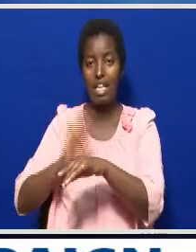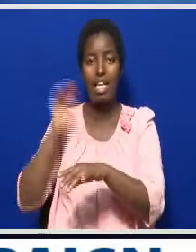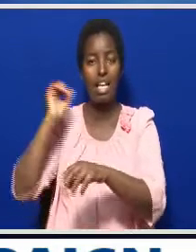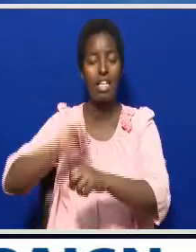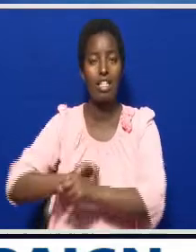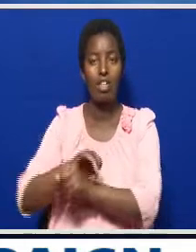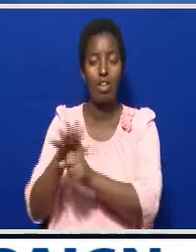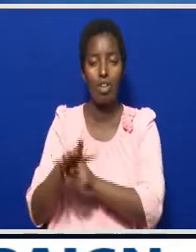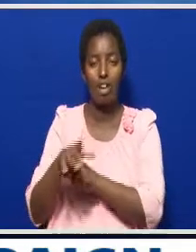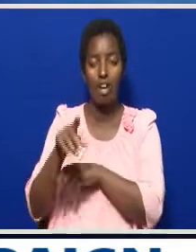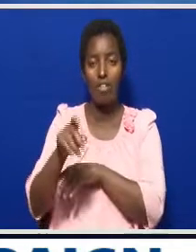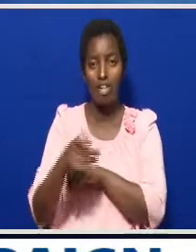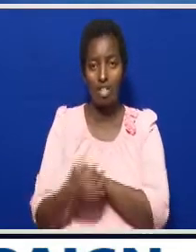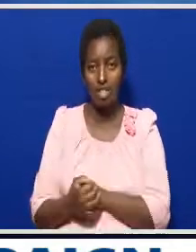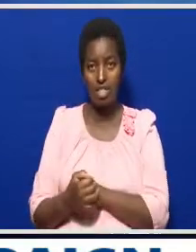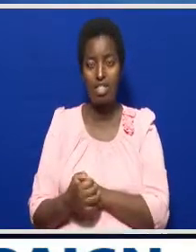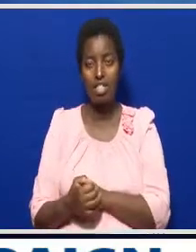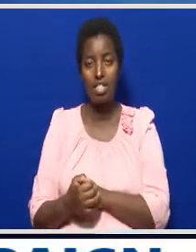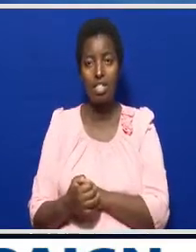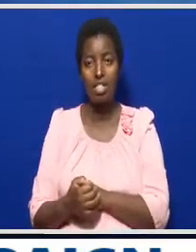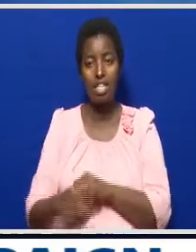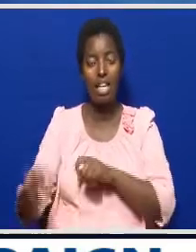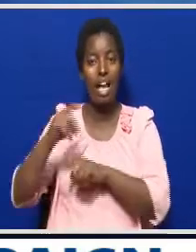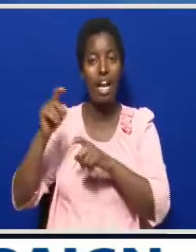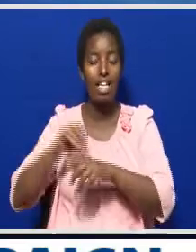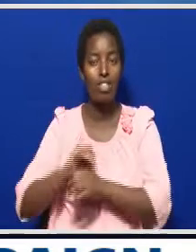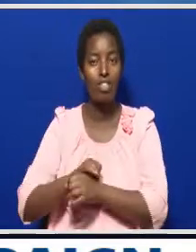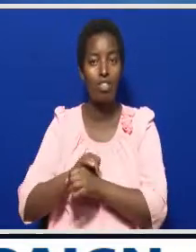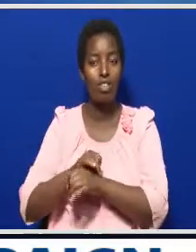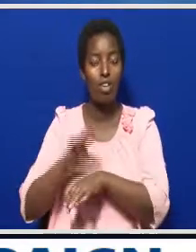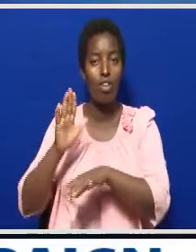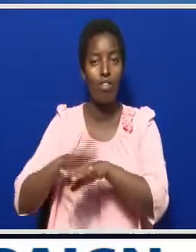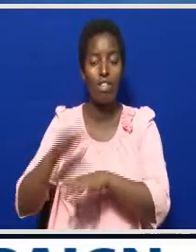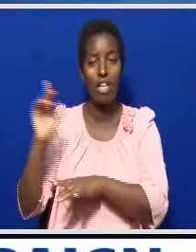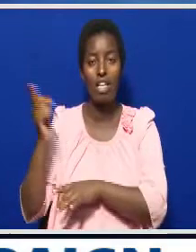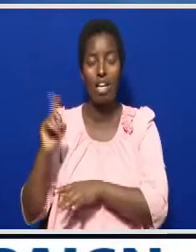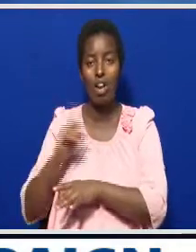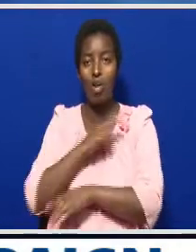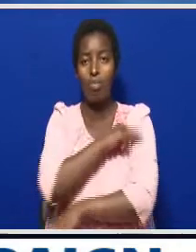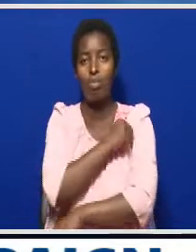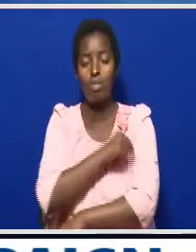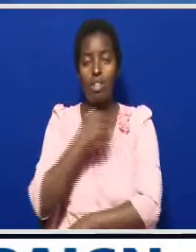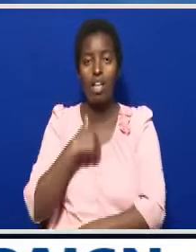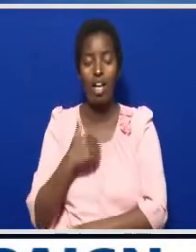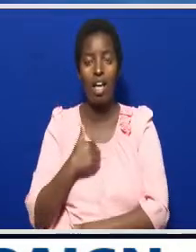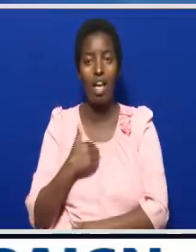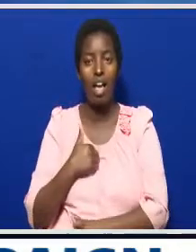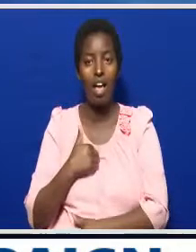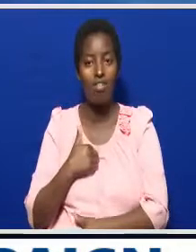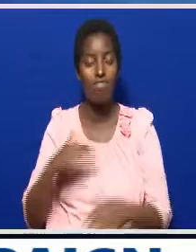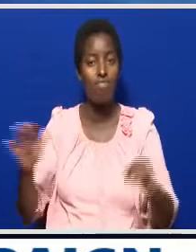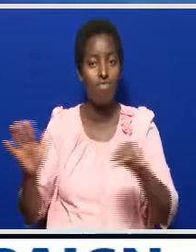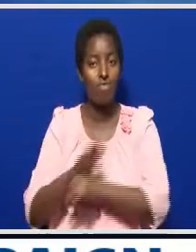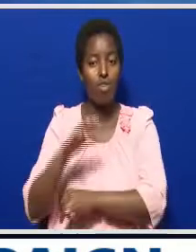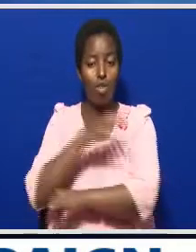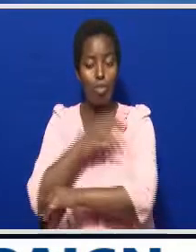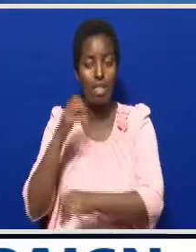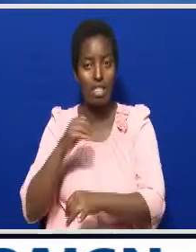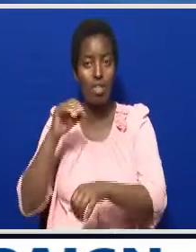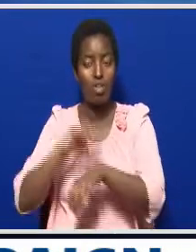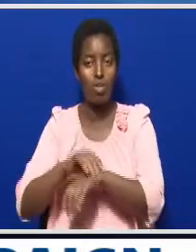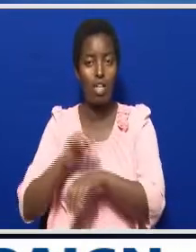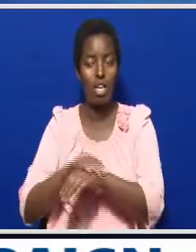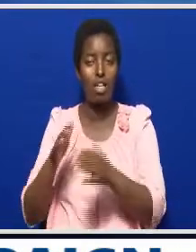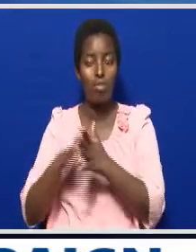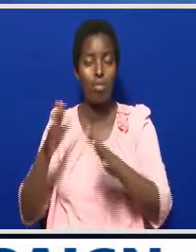the COVID-19 virus. With a sudden spike in the COVID-19 infections, Nairobi Hospital have run out of capacity to treat and even